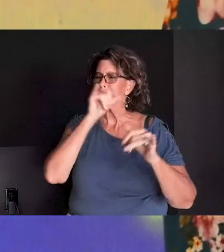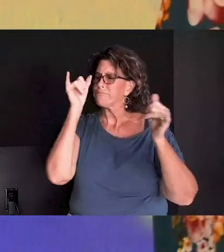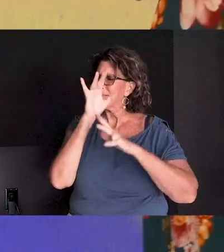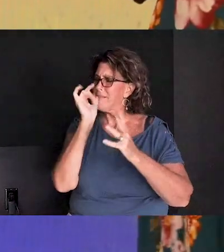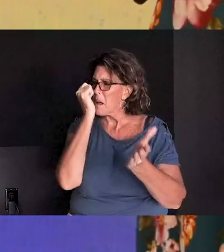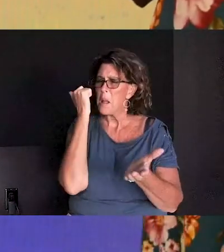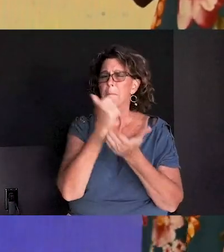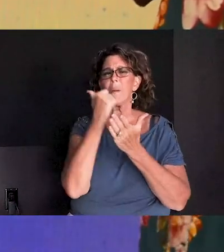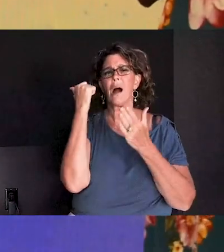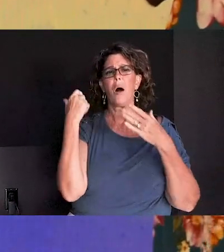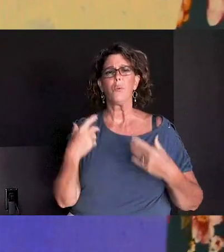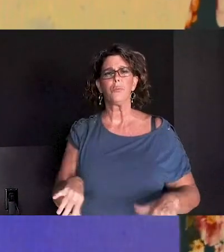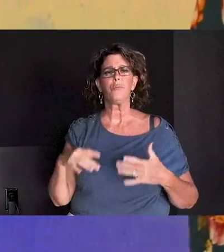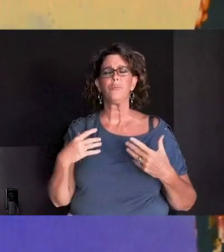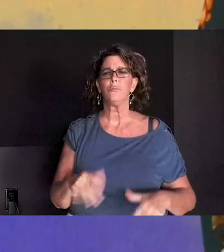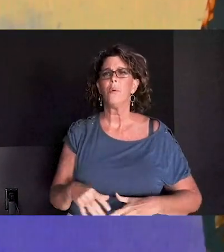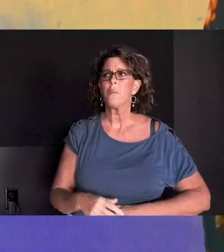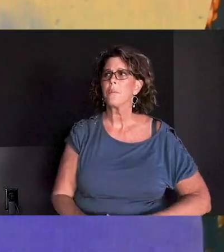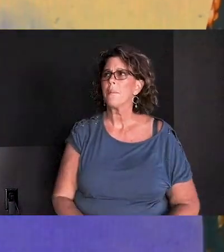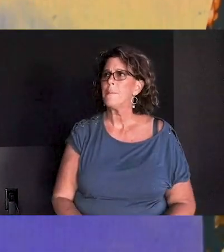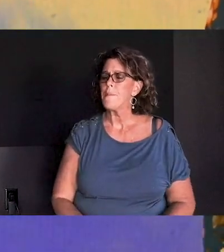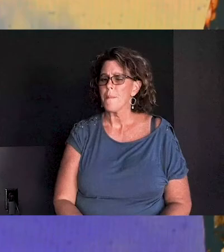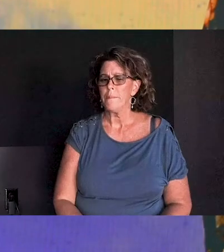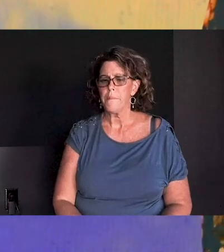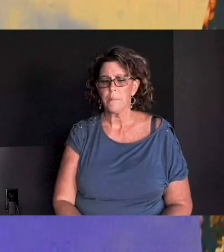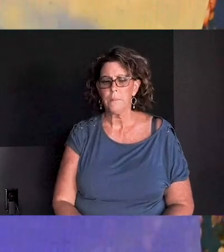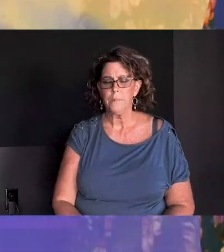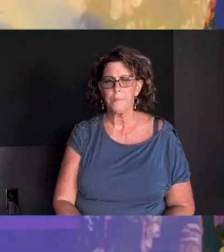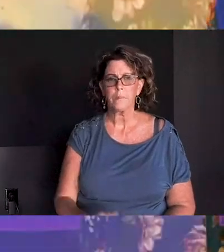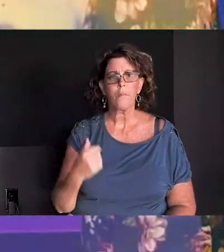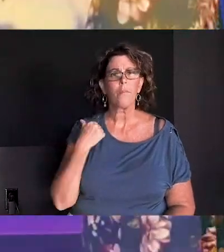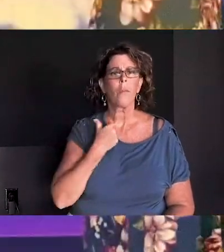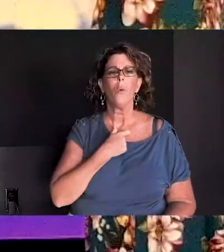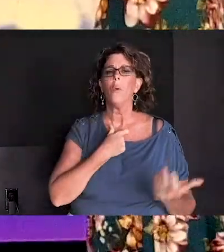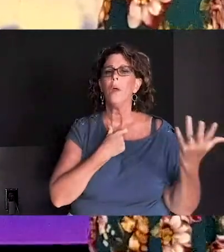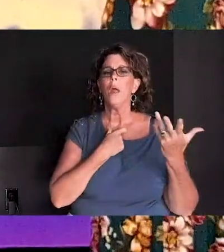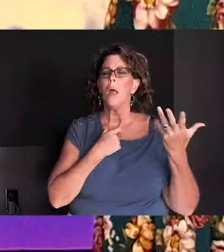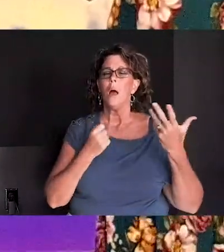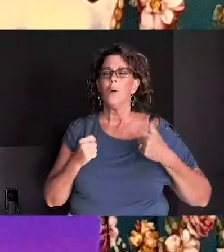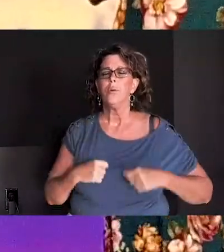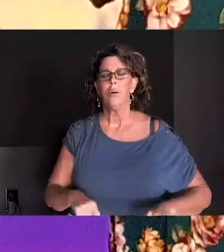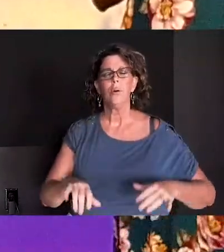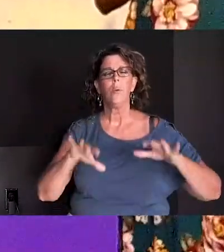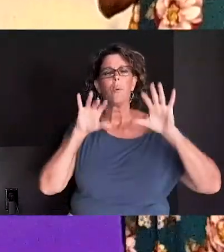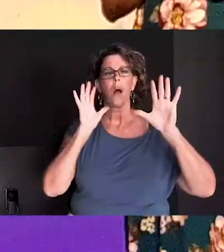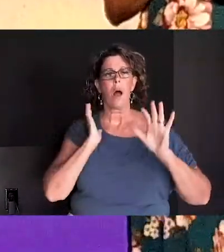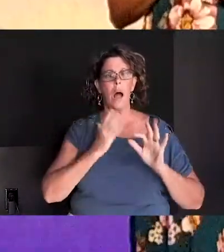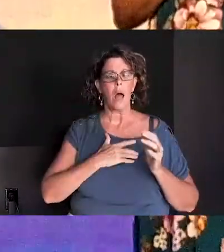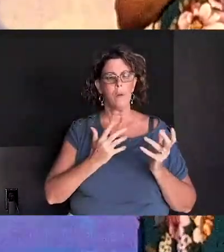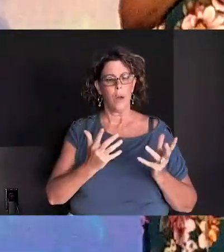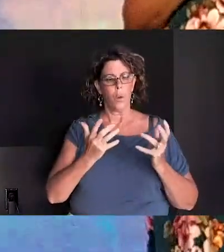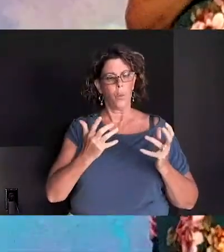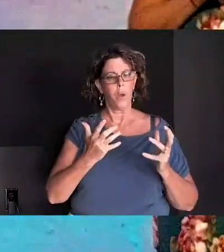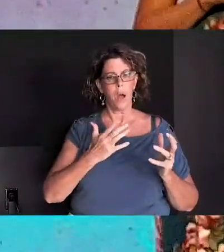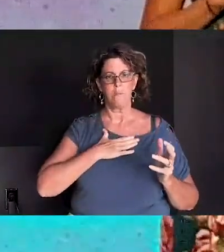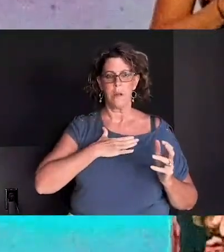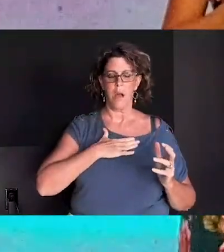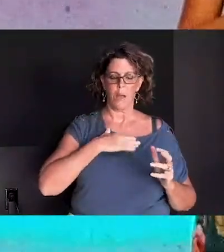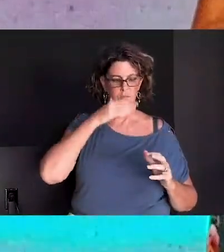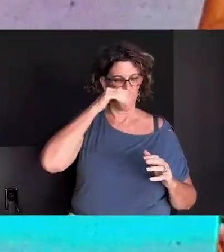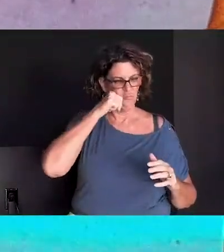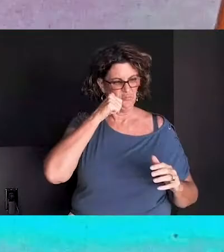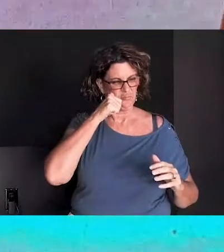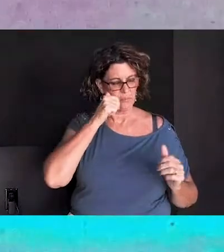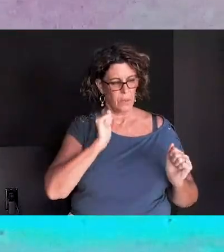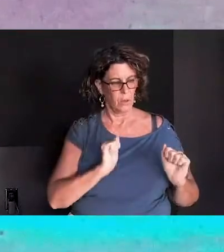amen. You know, as we surrender our will to His will, we